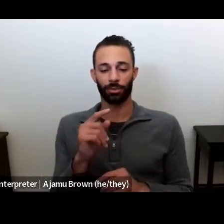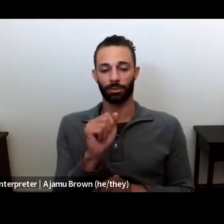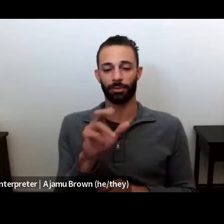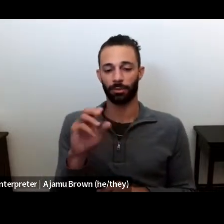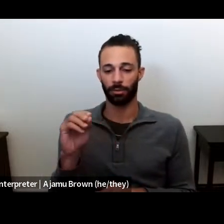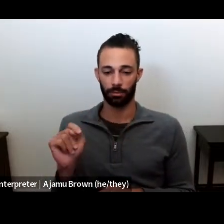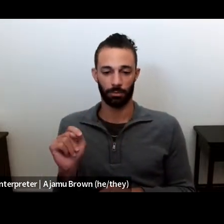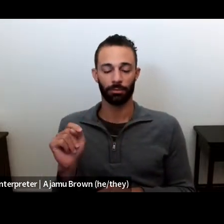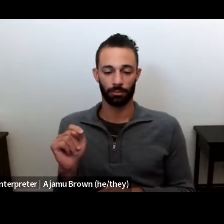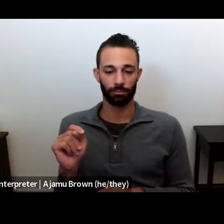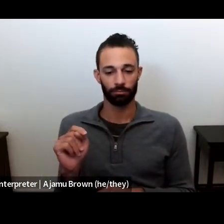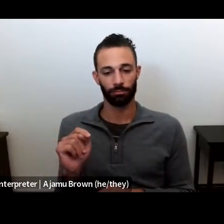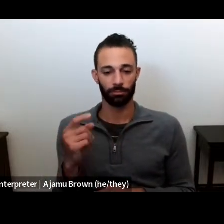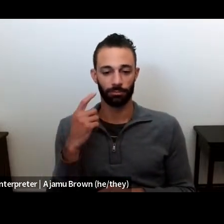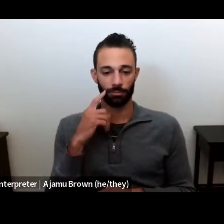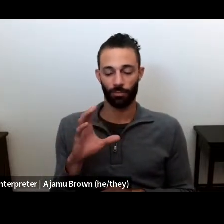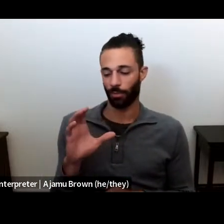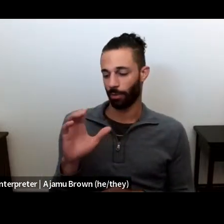Capricorns.